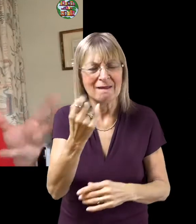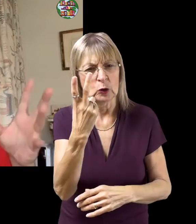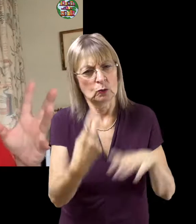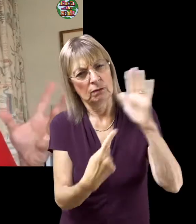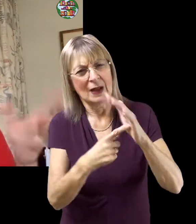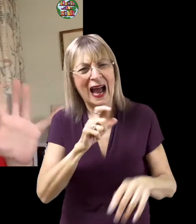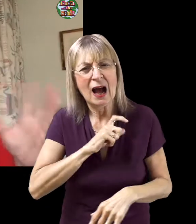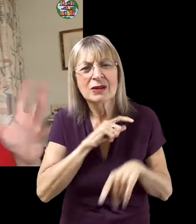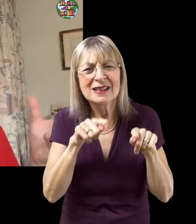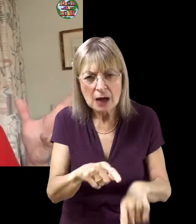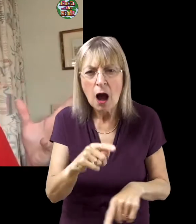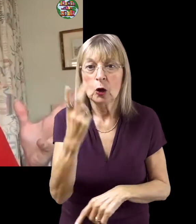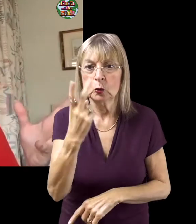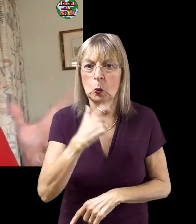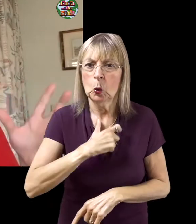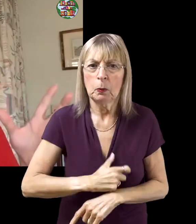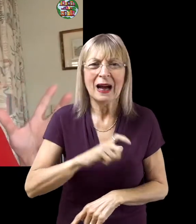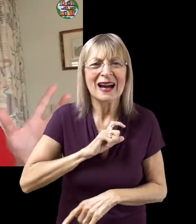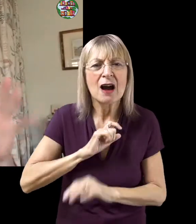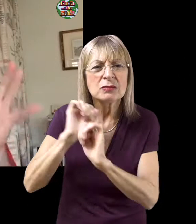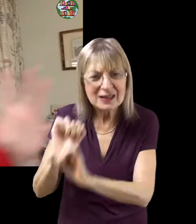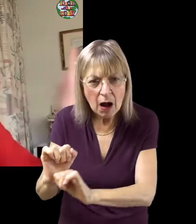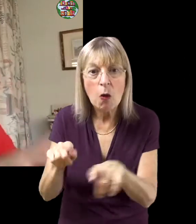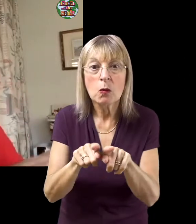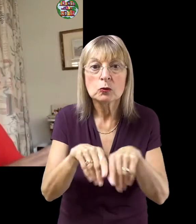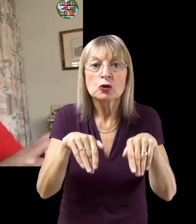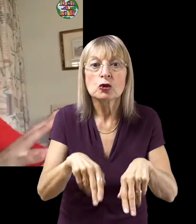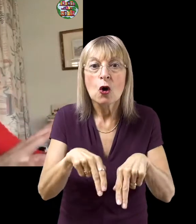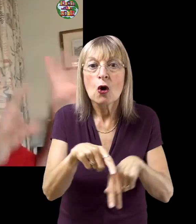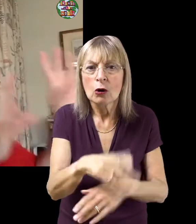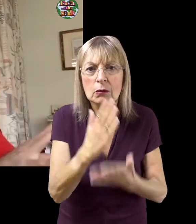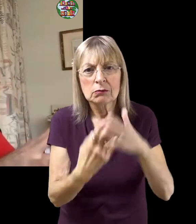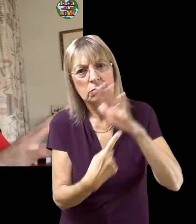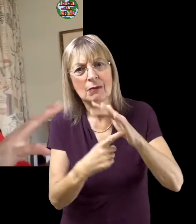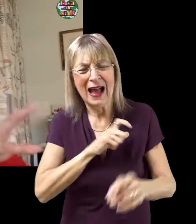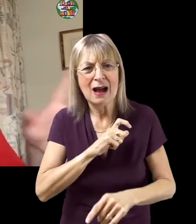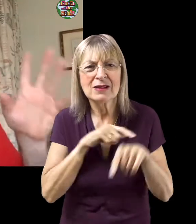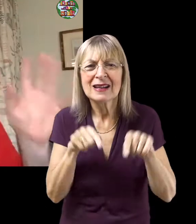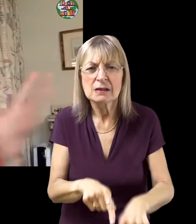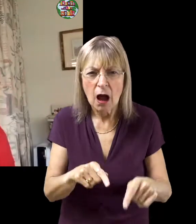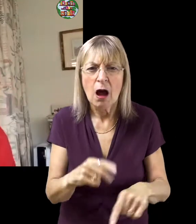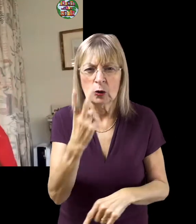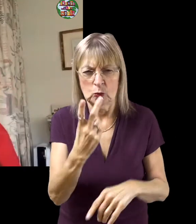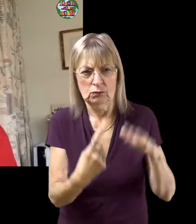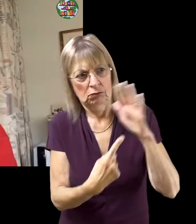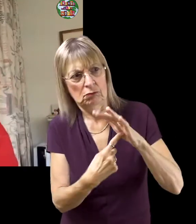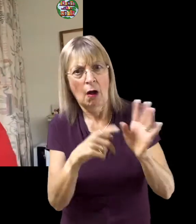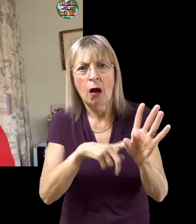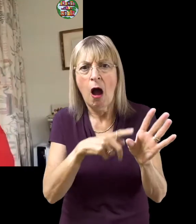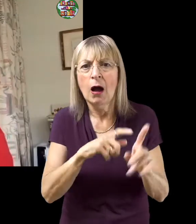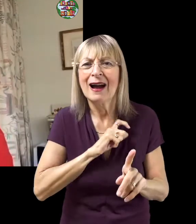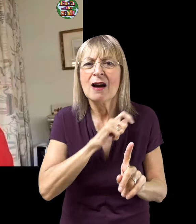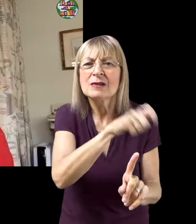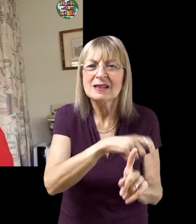is there are two principal characters. There are two human characters. There is also a dog who is also a main character, but there are two principal